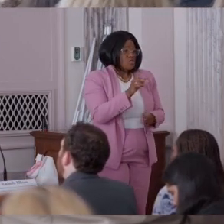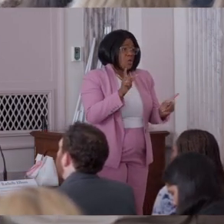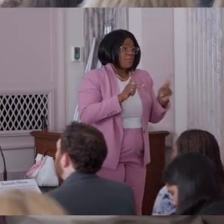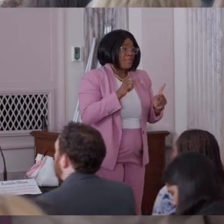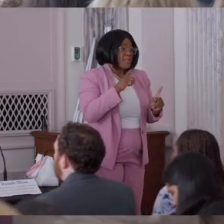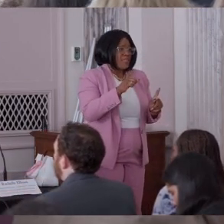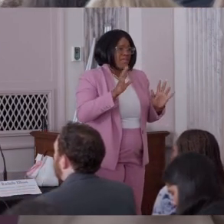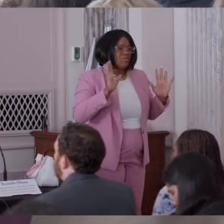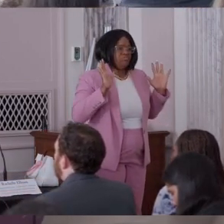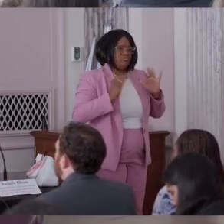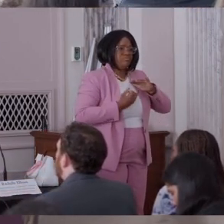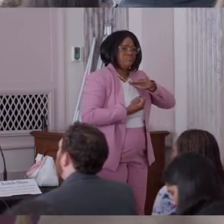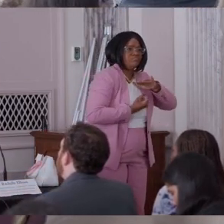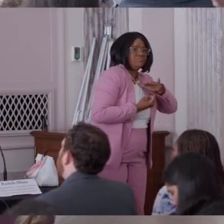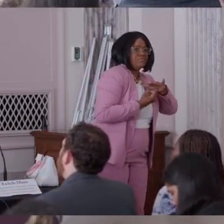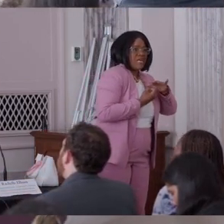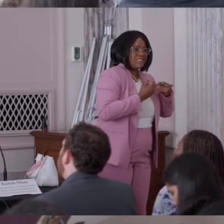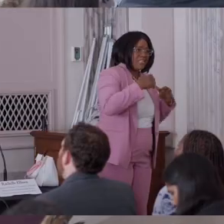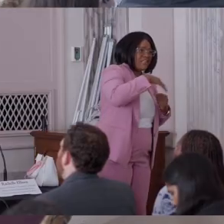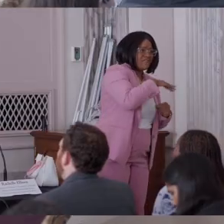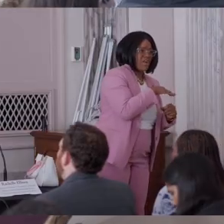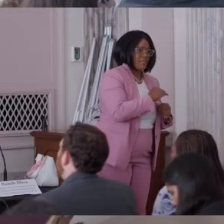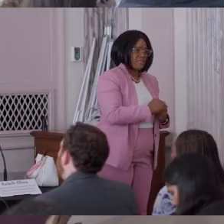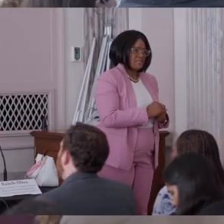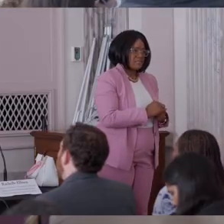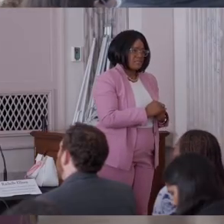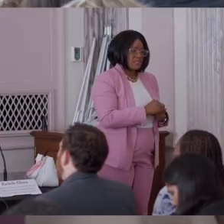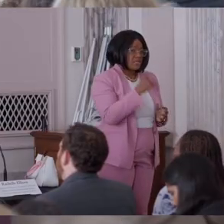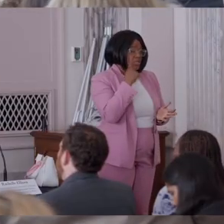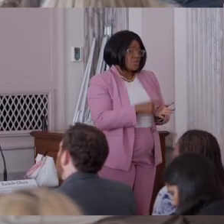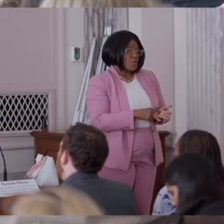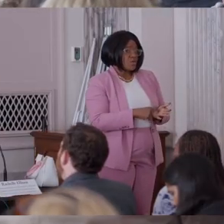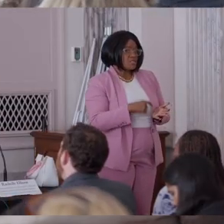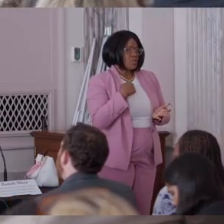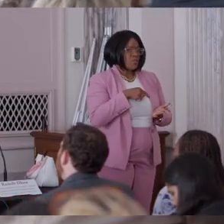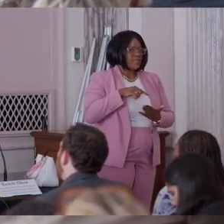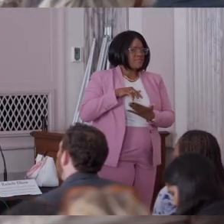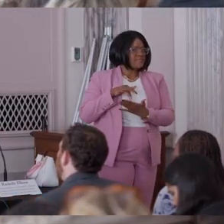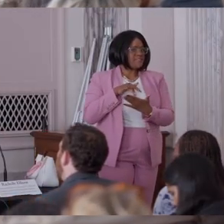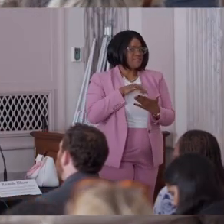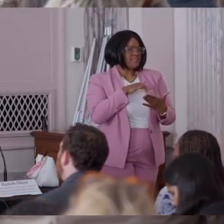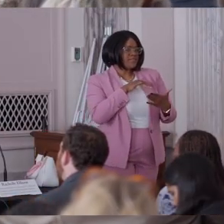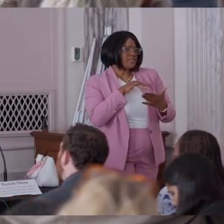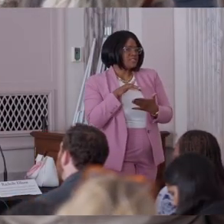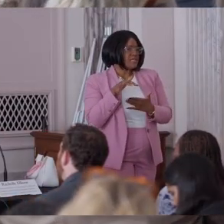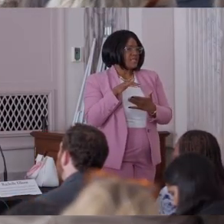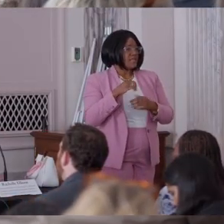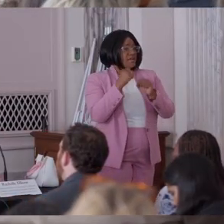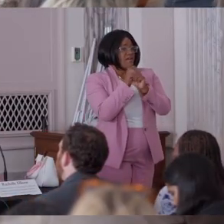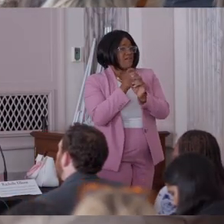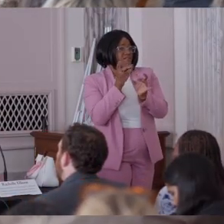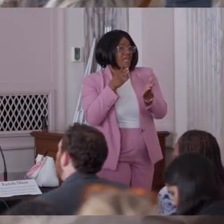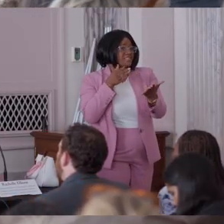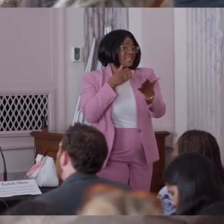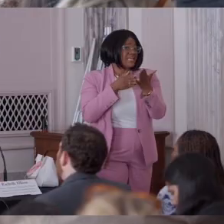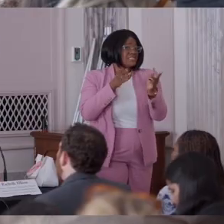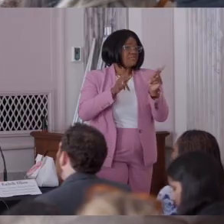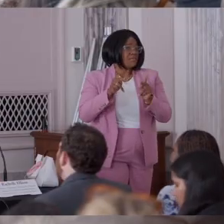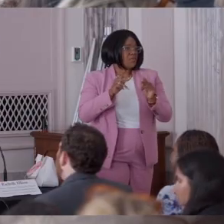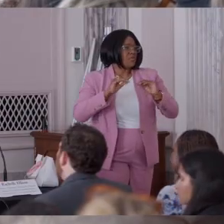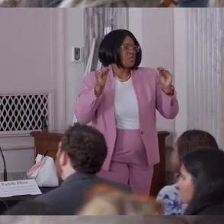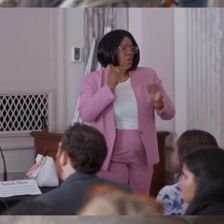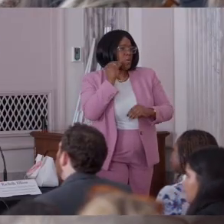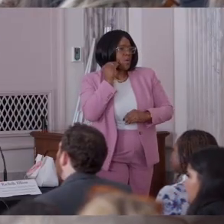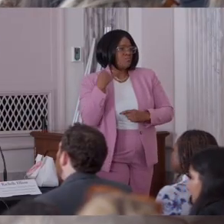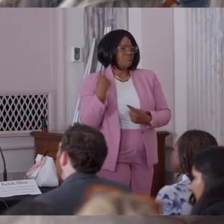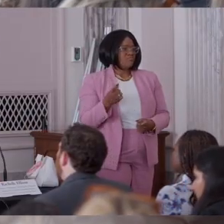to isolated environments. And what we found, we've been studying violence against people experiencing homelessness for